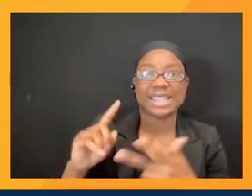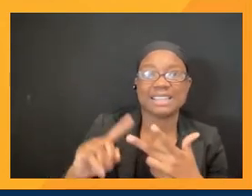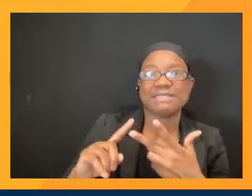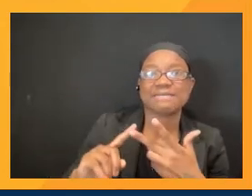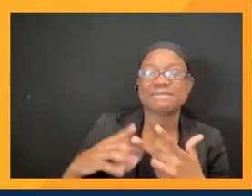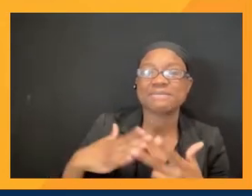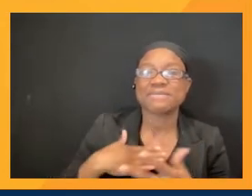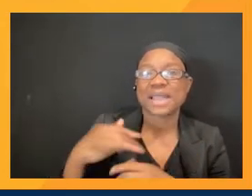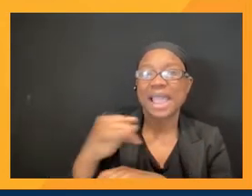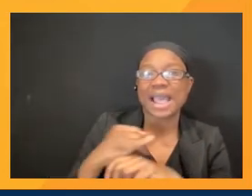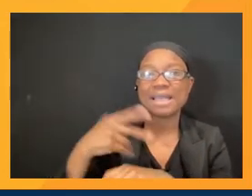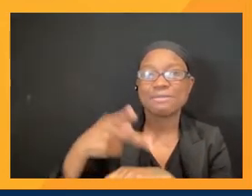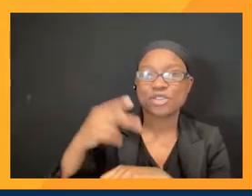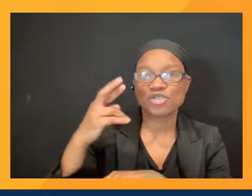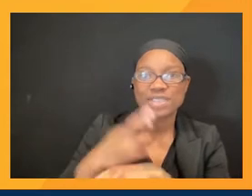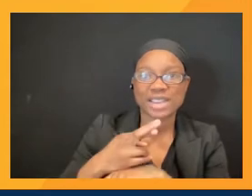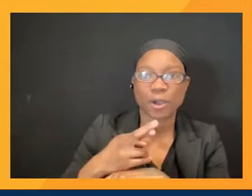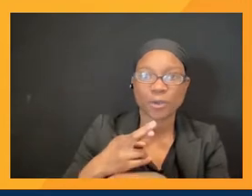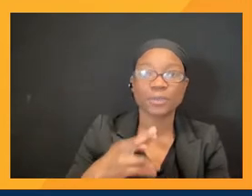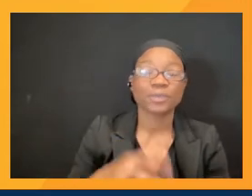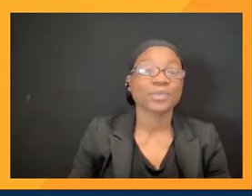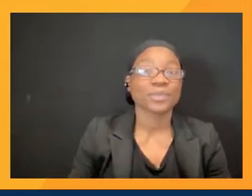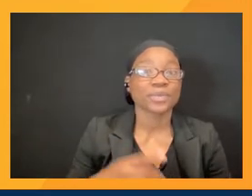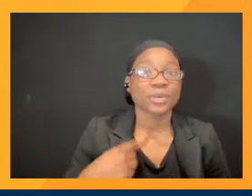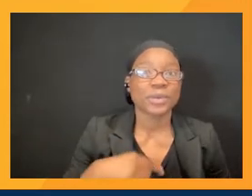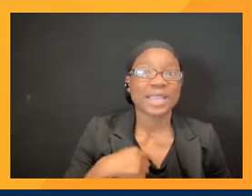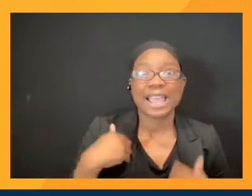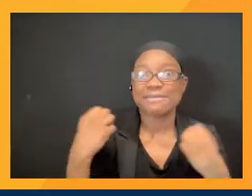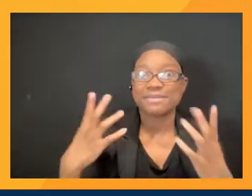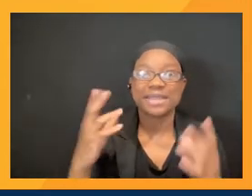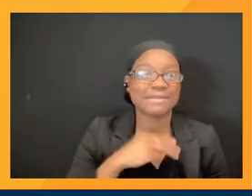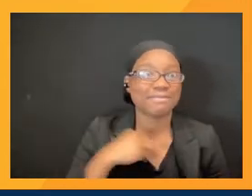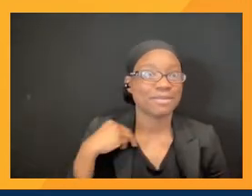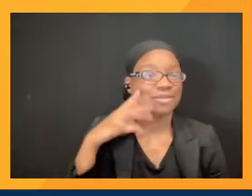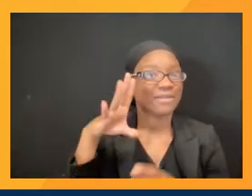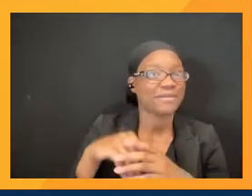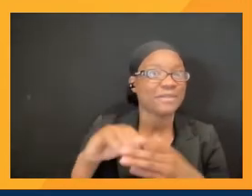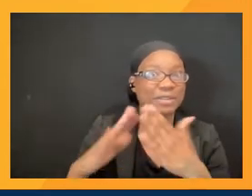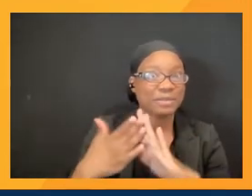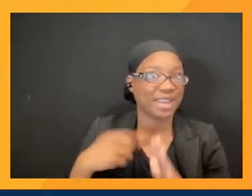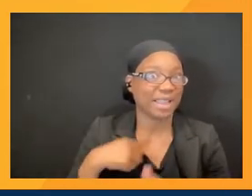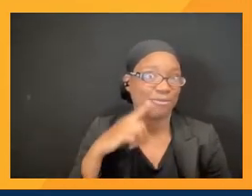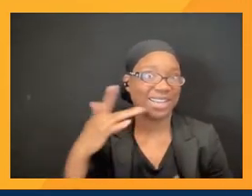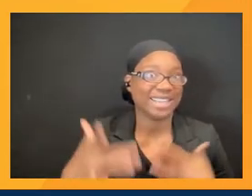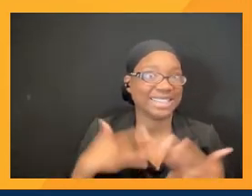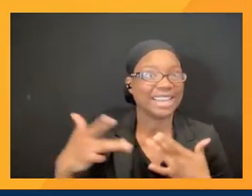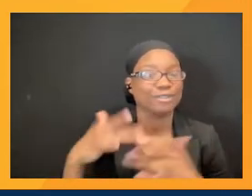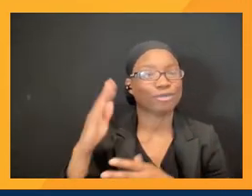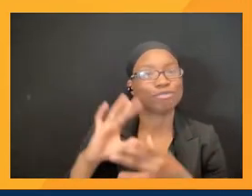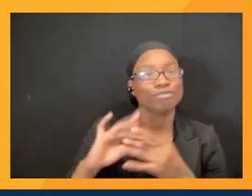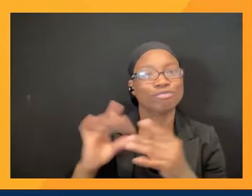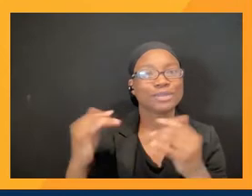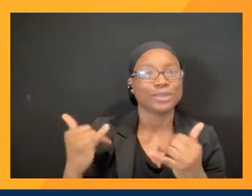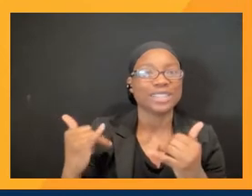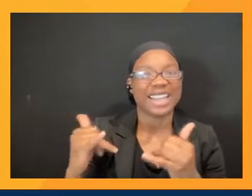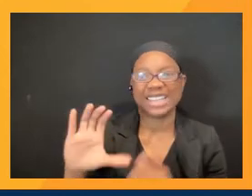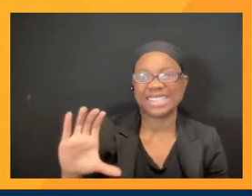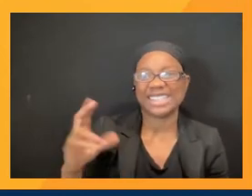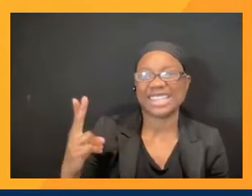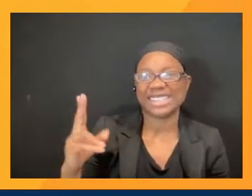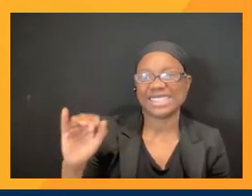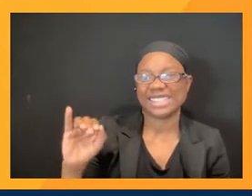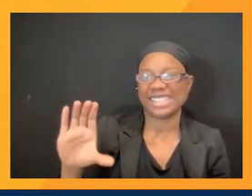She is AARP's Vice President of Financial Security and Livable Communities for Government Affairs. She oversees AARP's